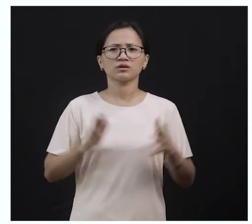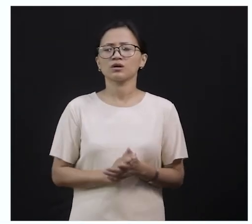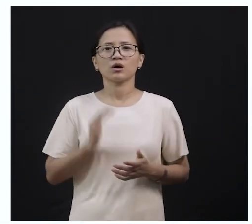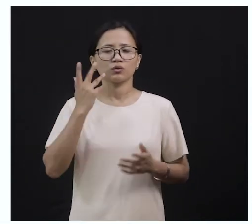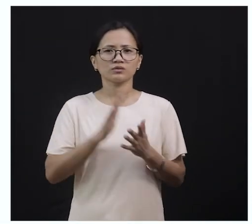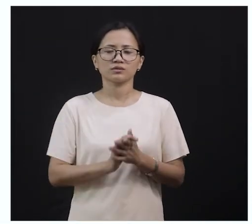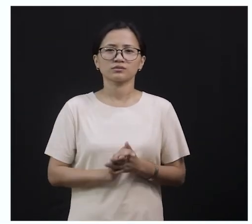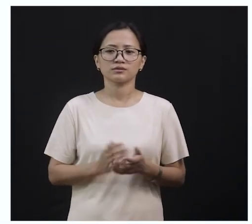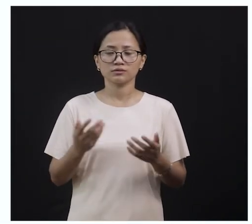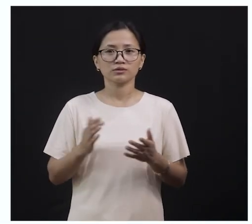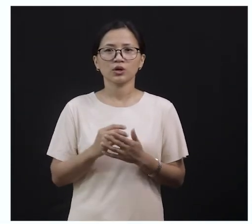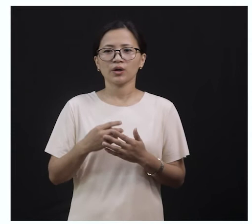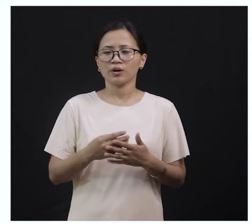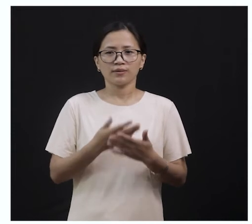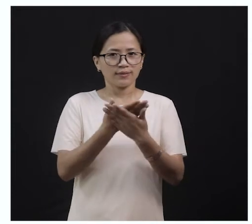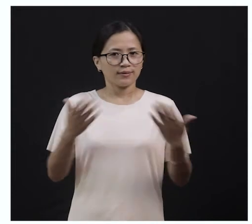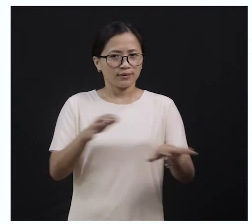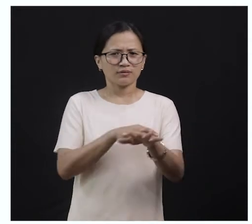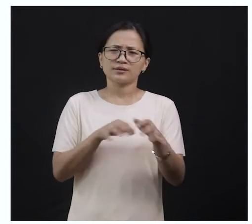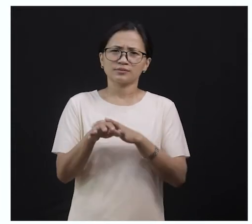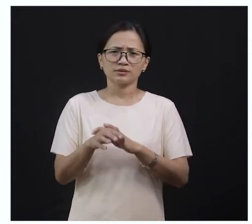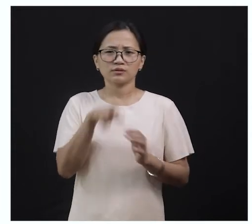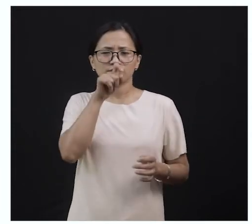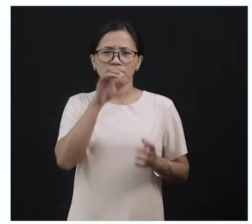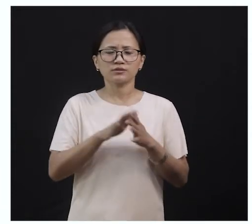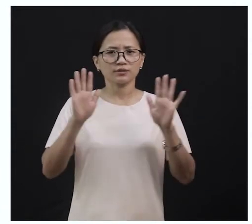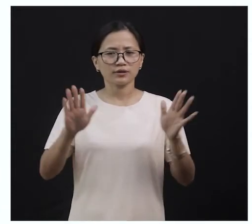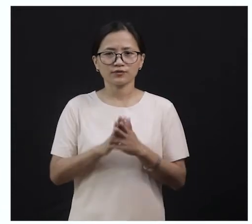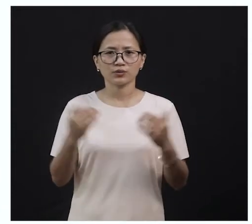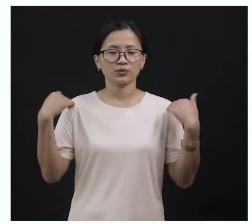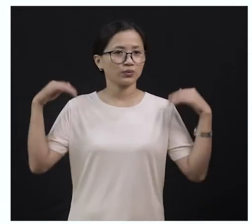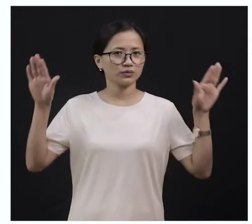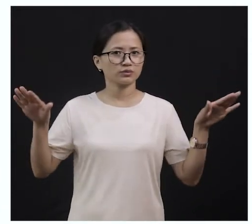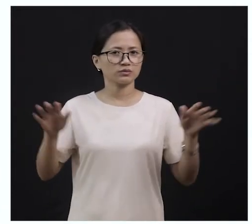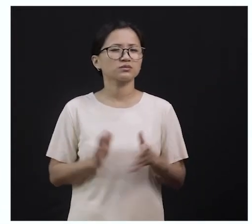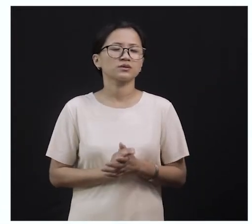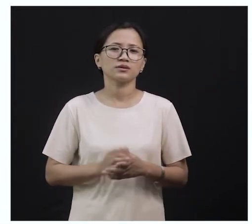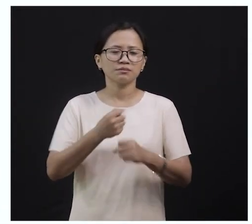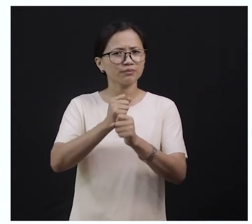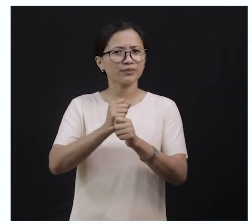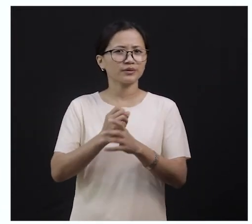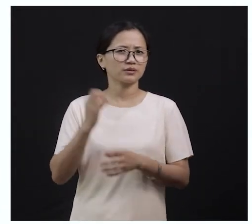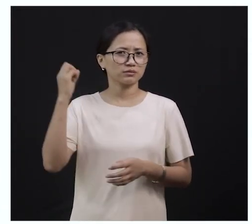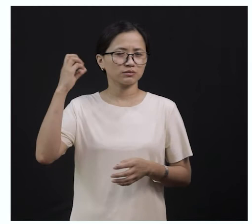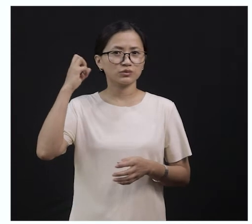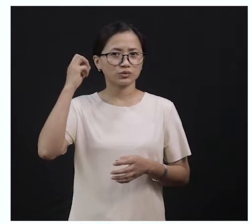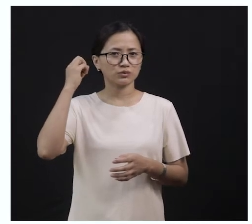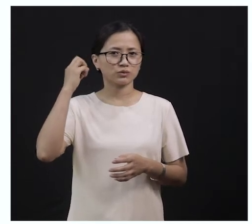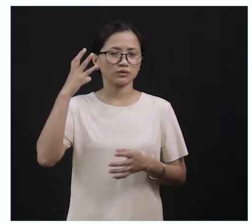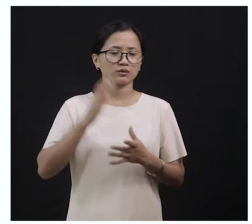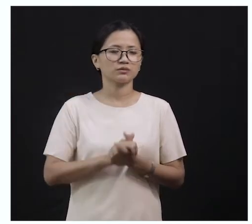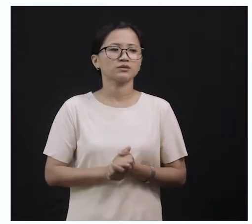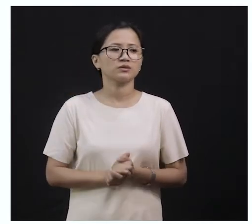any creature that have wings, they fly, they make noise, right? The movement of their wings